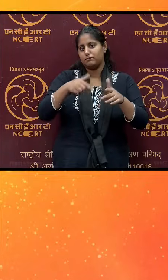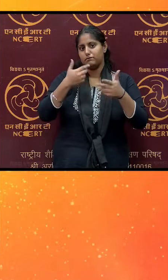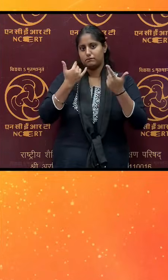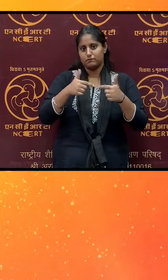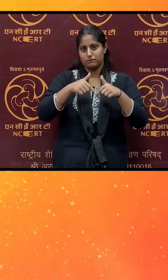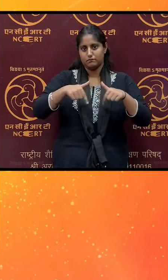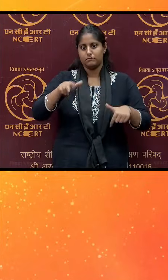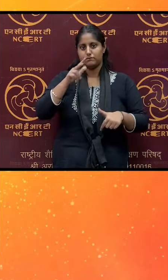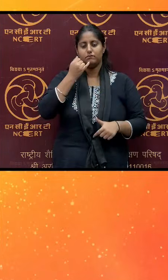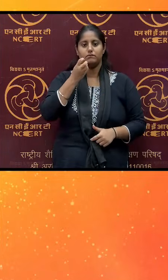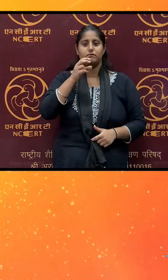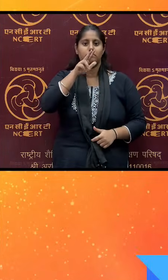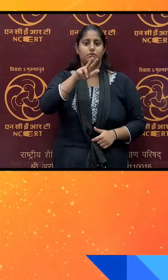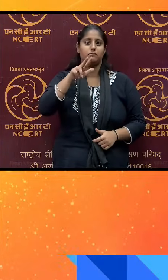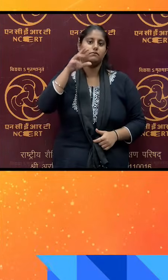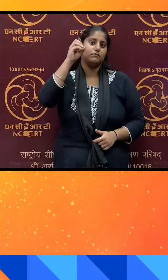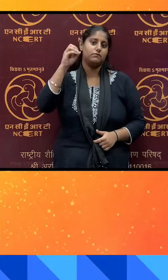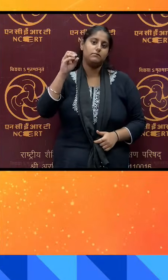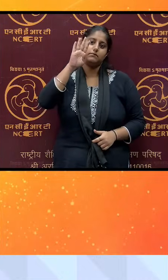is 8800